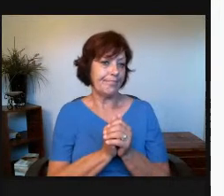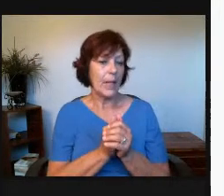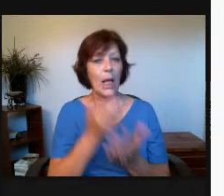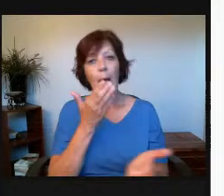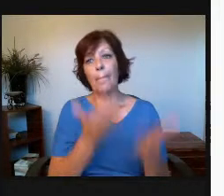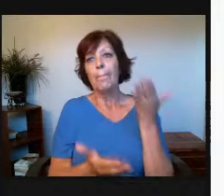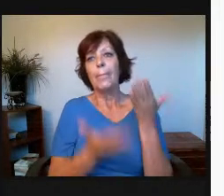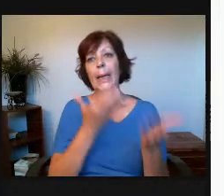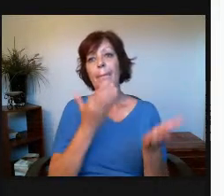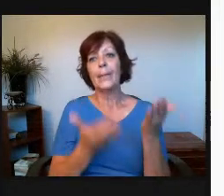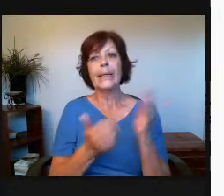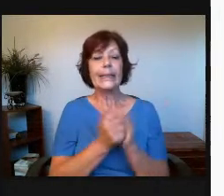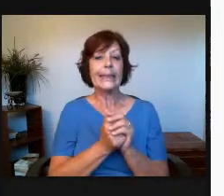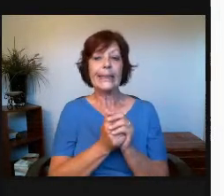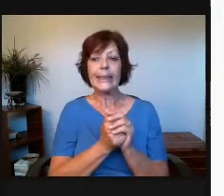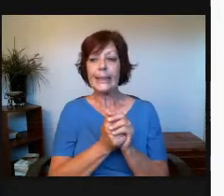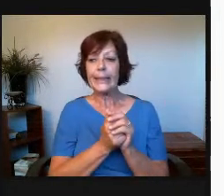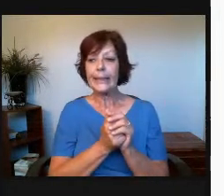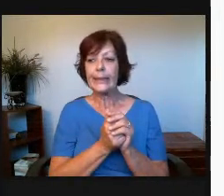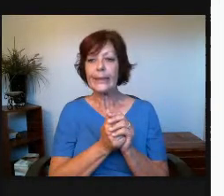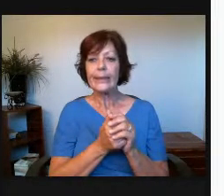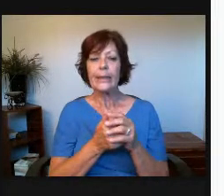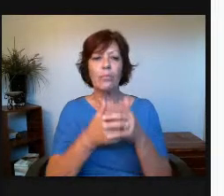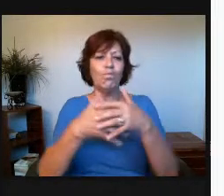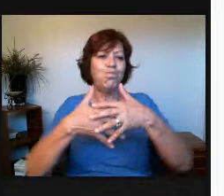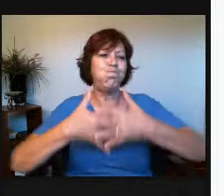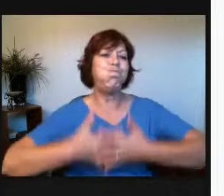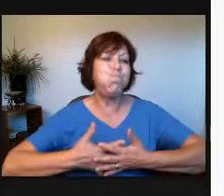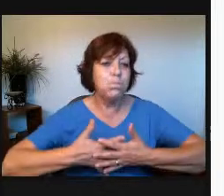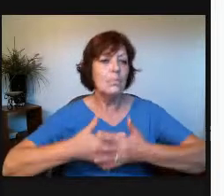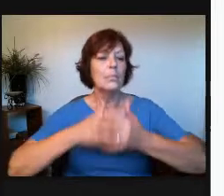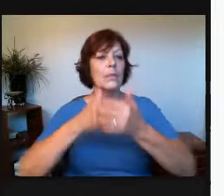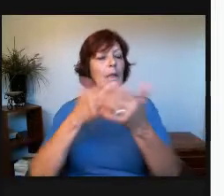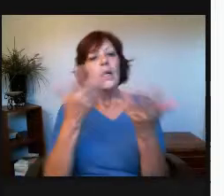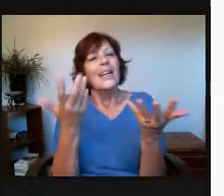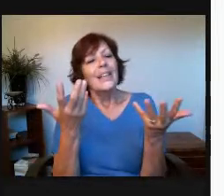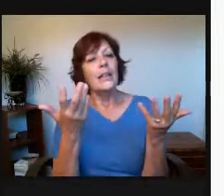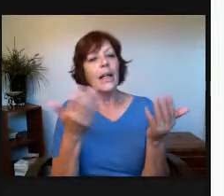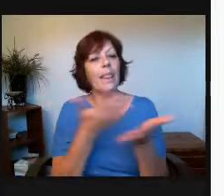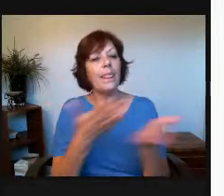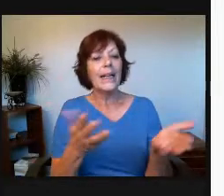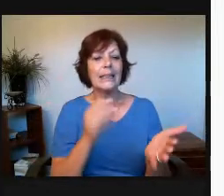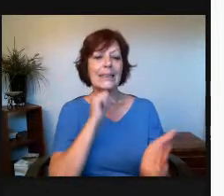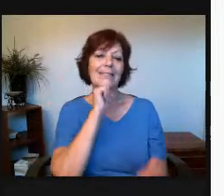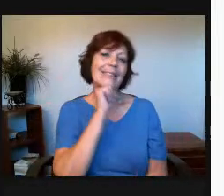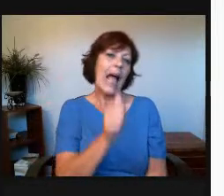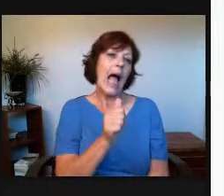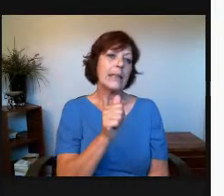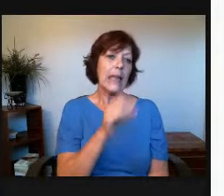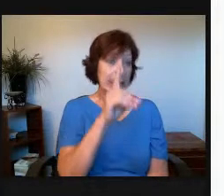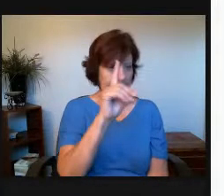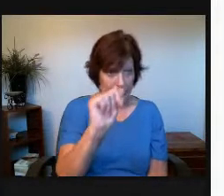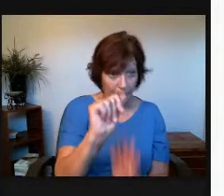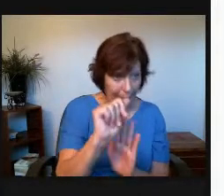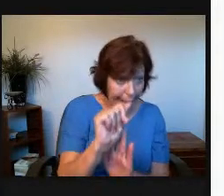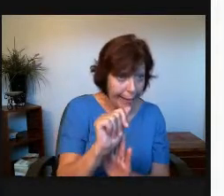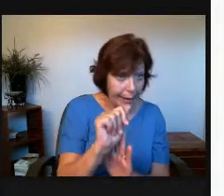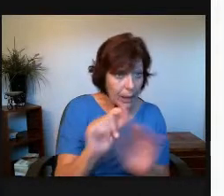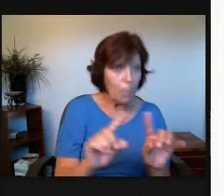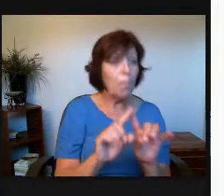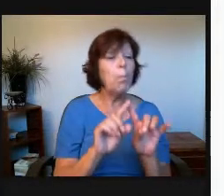be somebody who has obesity. Things that are not necessarily a disability,